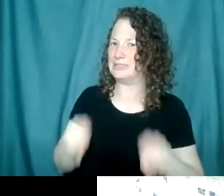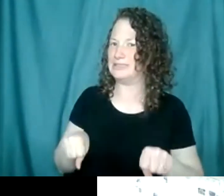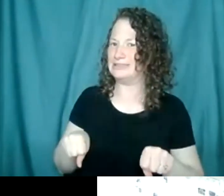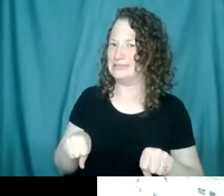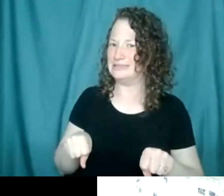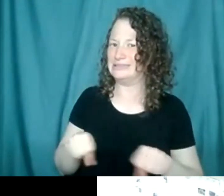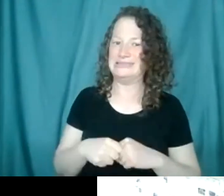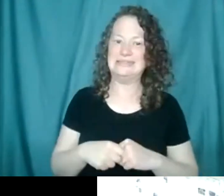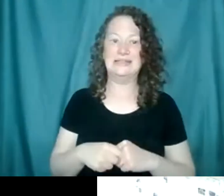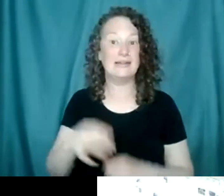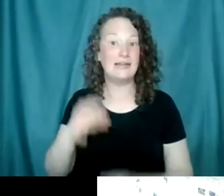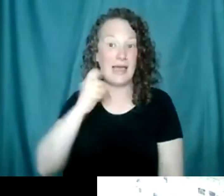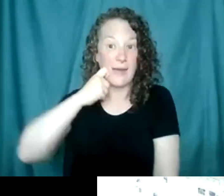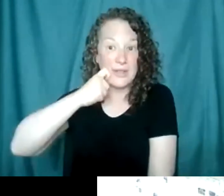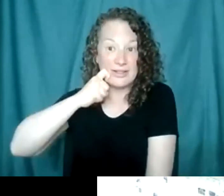Potentially. Apples.